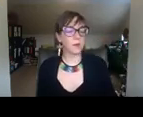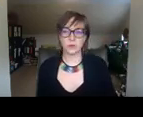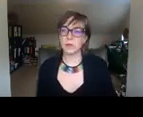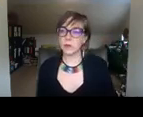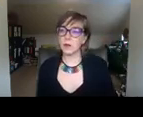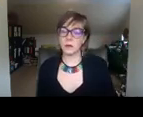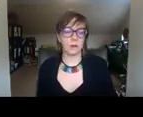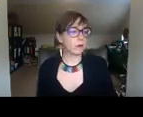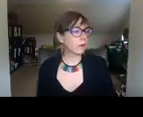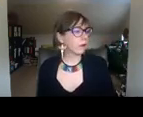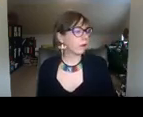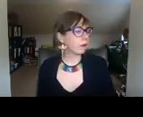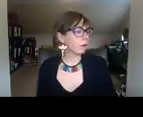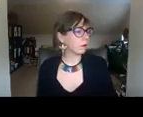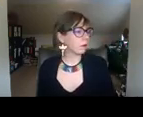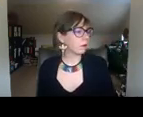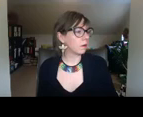added others in there.